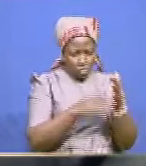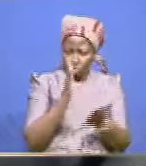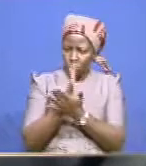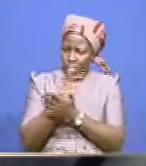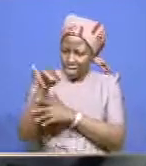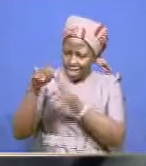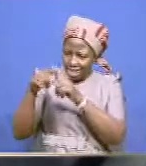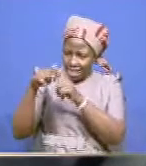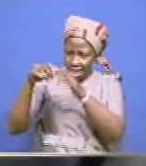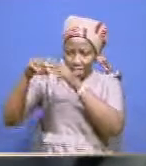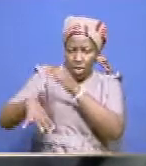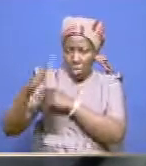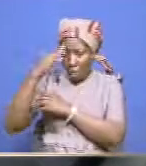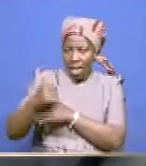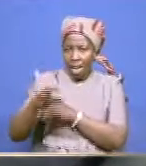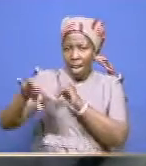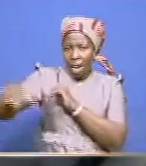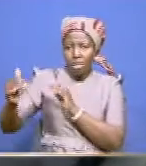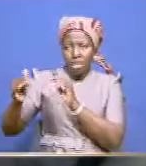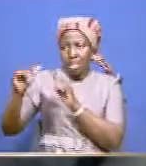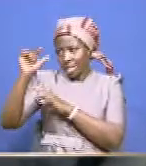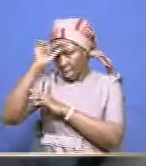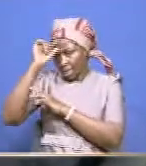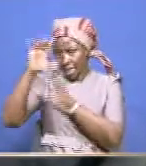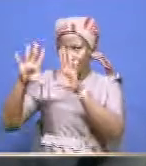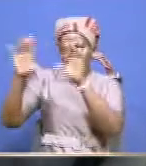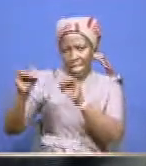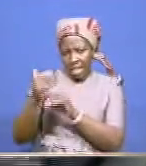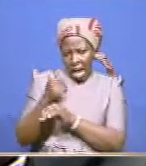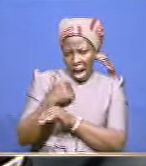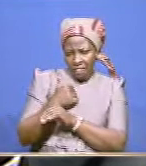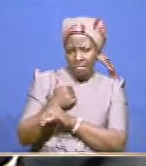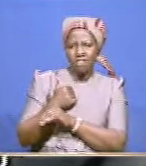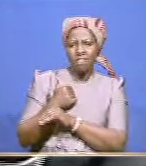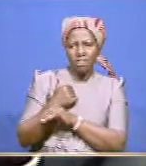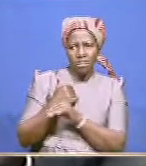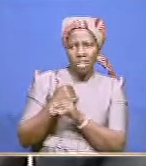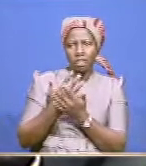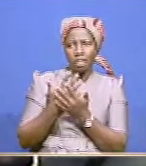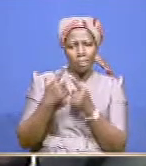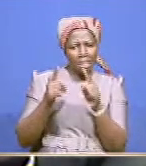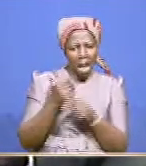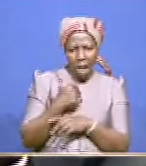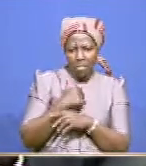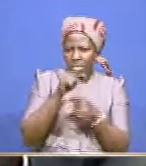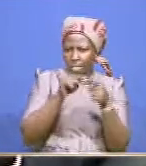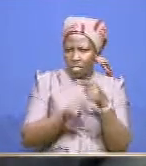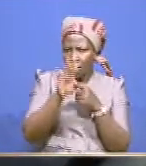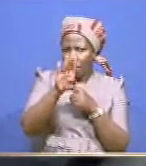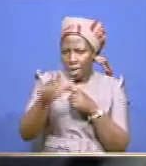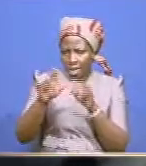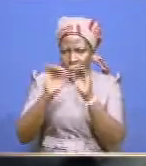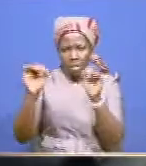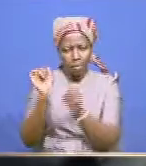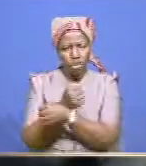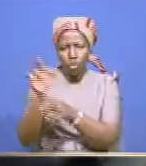government have budgets that are not premised on the division of revenue bill? It's absolutely unconstitutional, and we cannot spend money